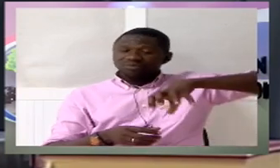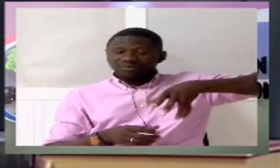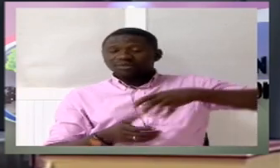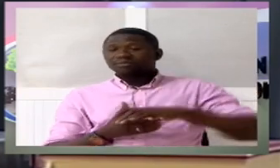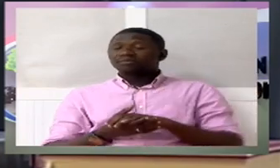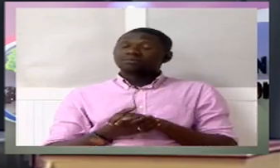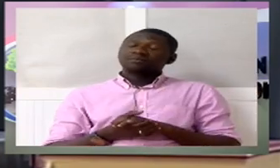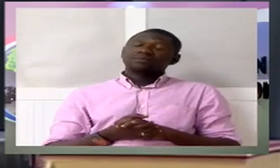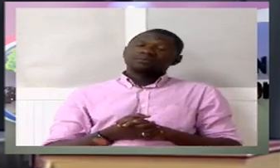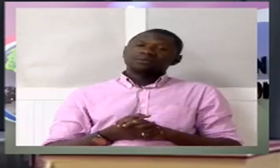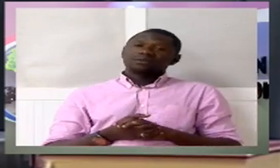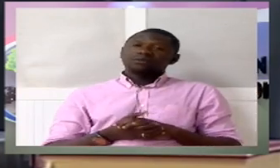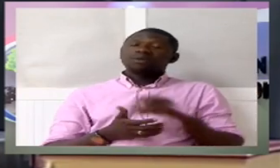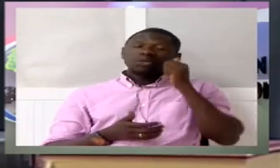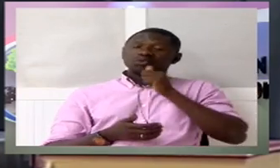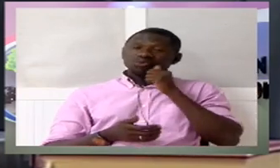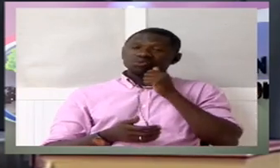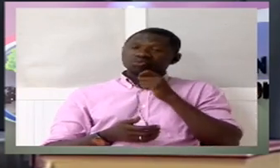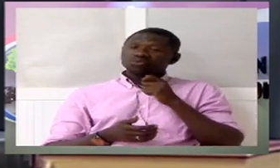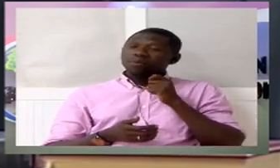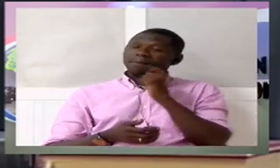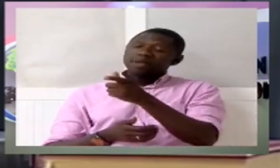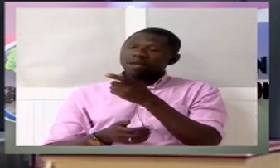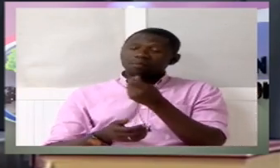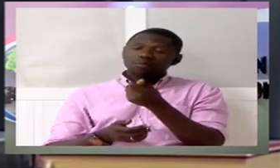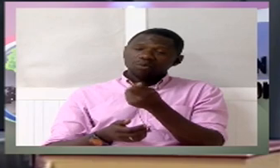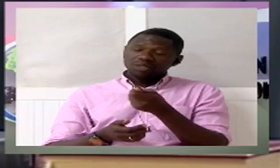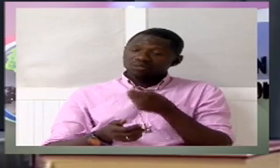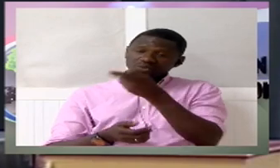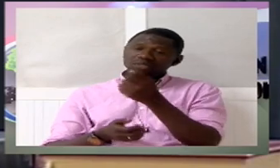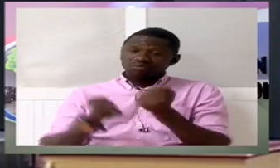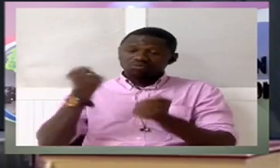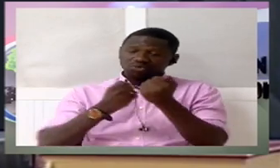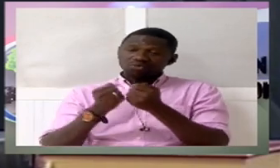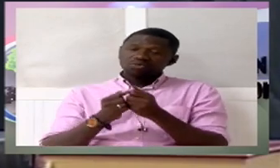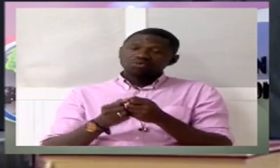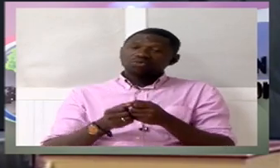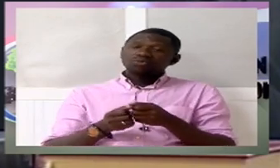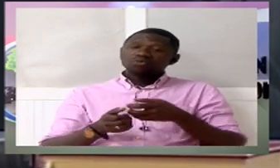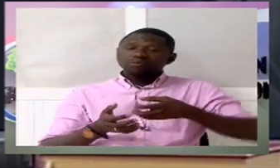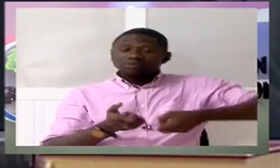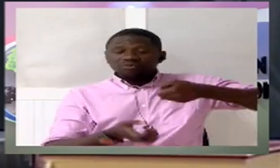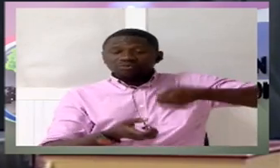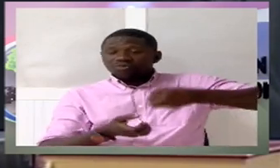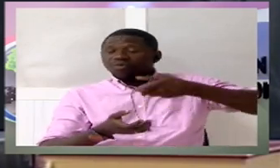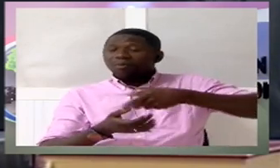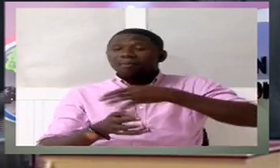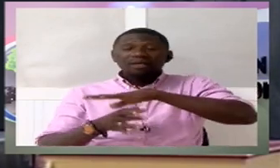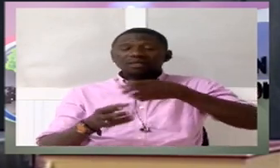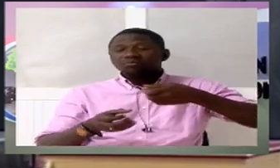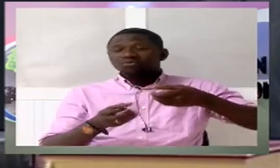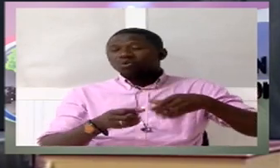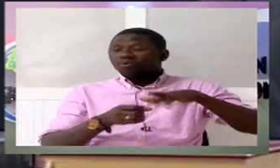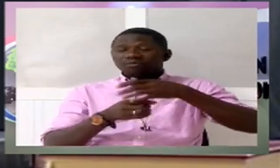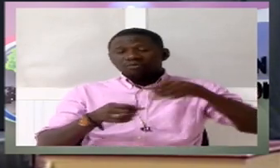Taxi bagas le luas. I used to hire a baggage truck and look for many